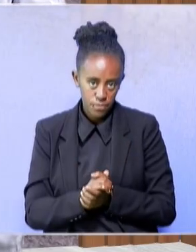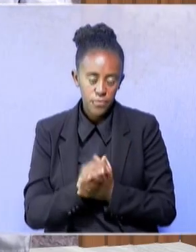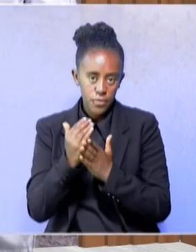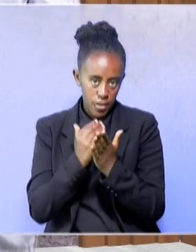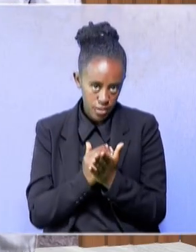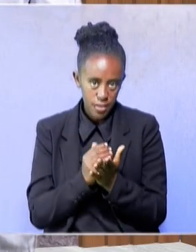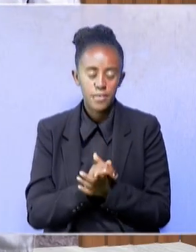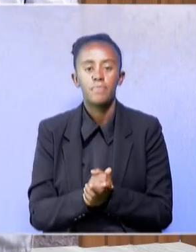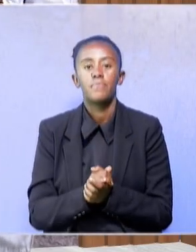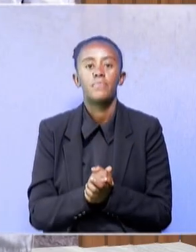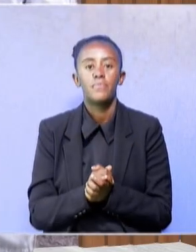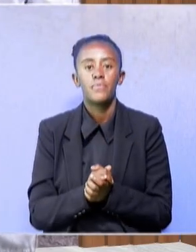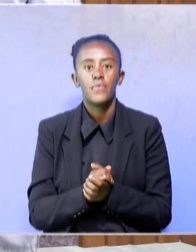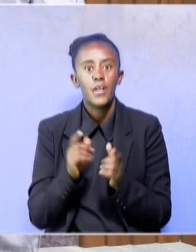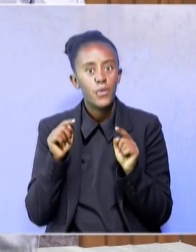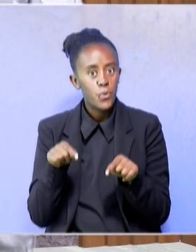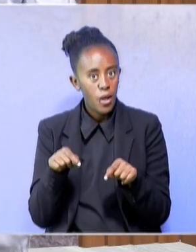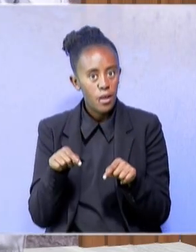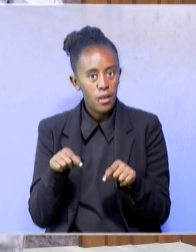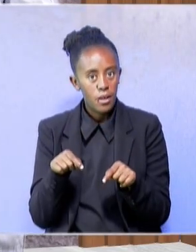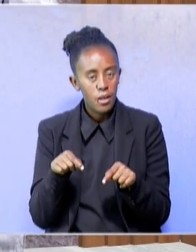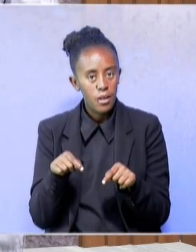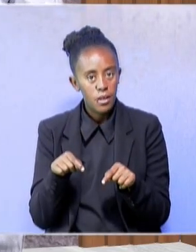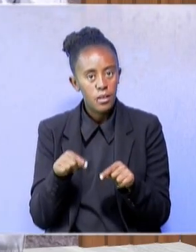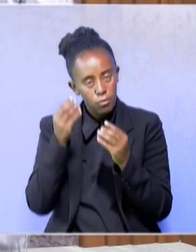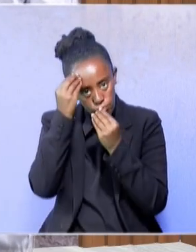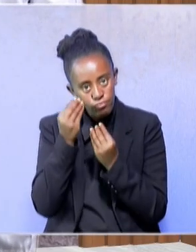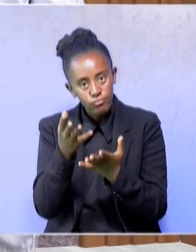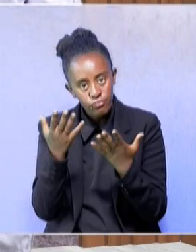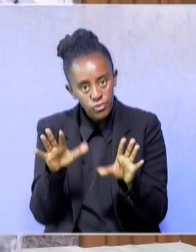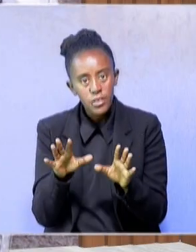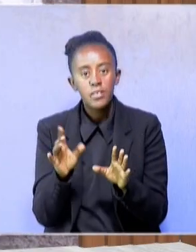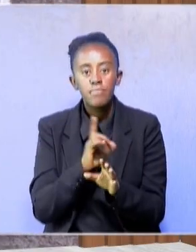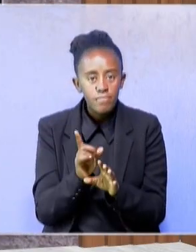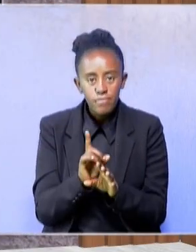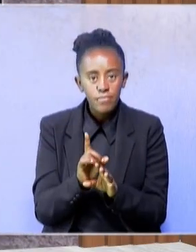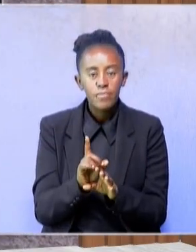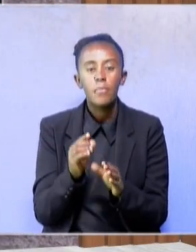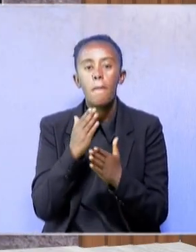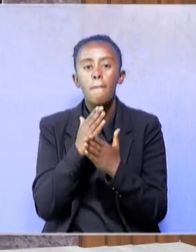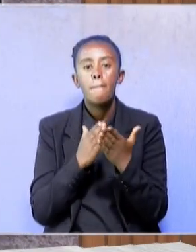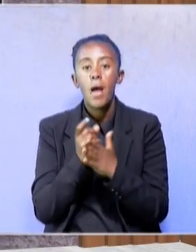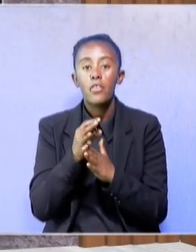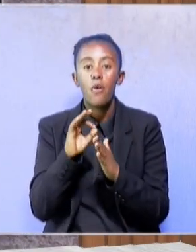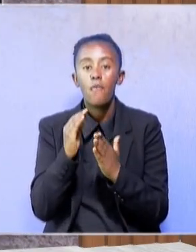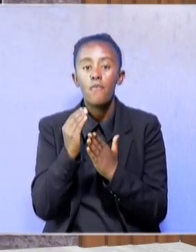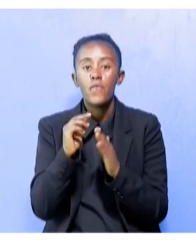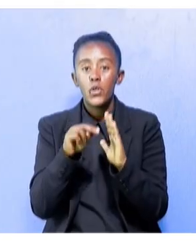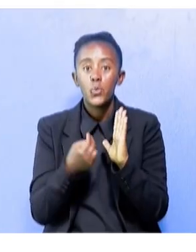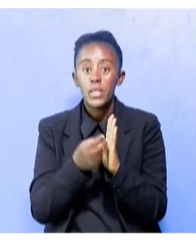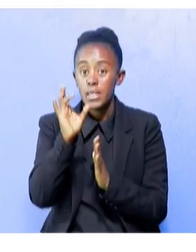lesson. Today, as I have informed you that is a part of Unit